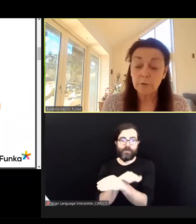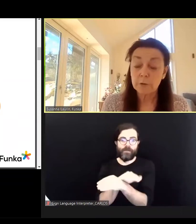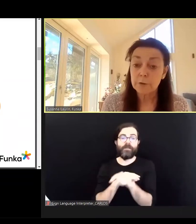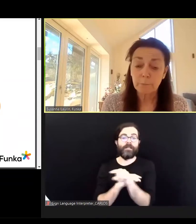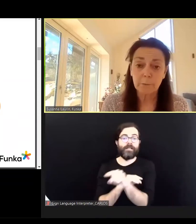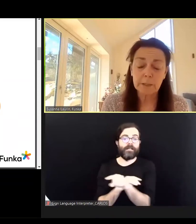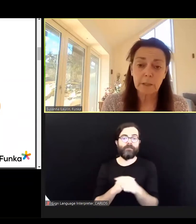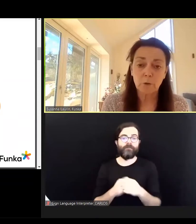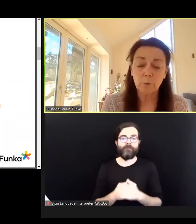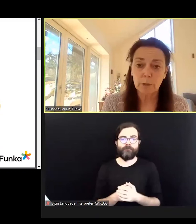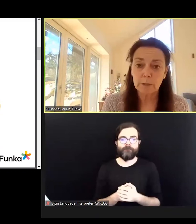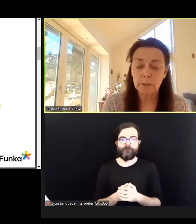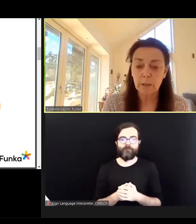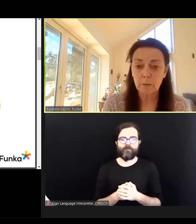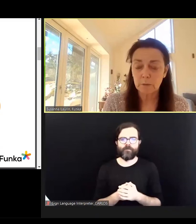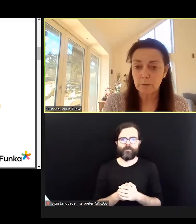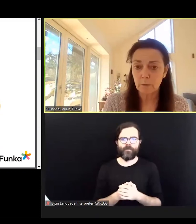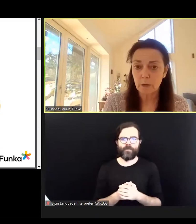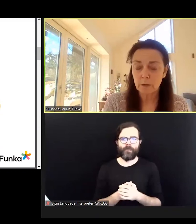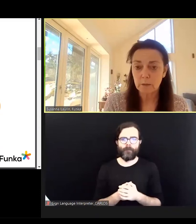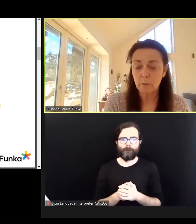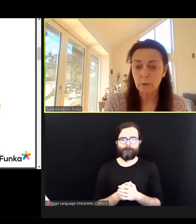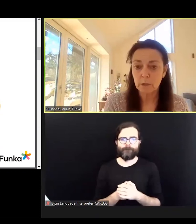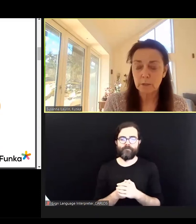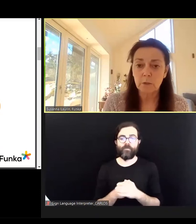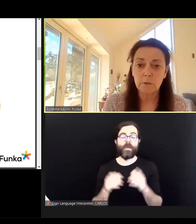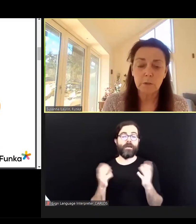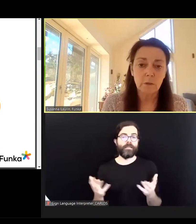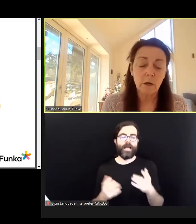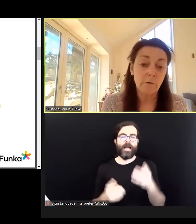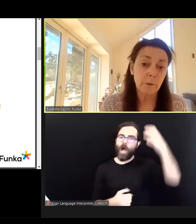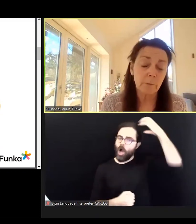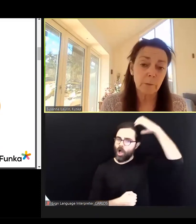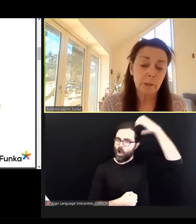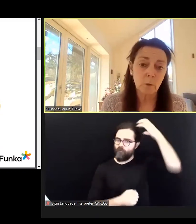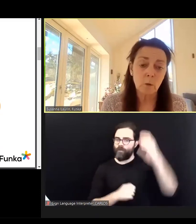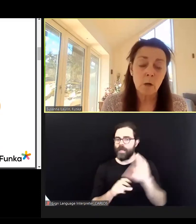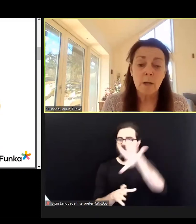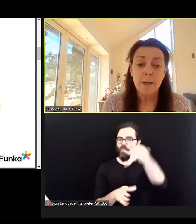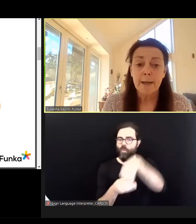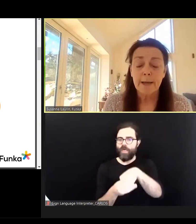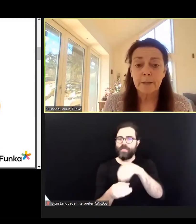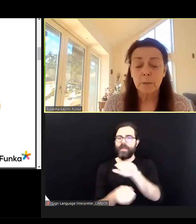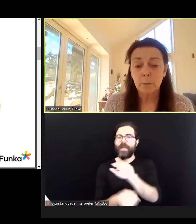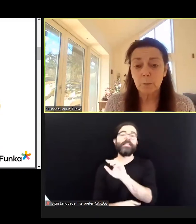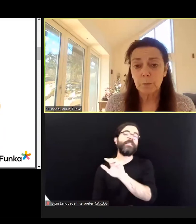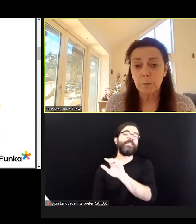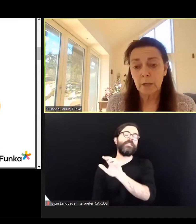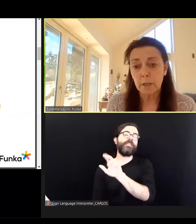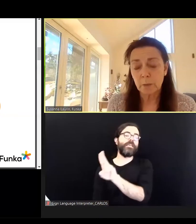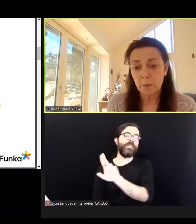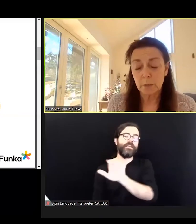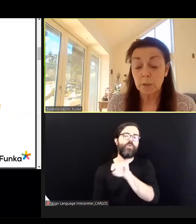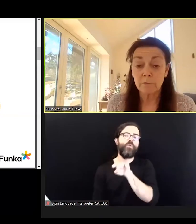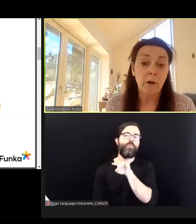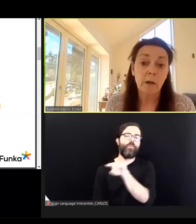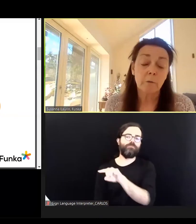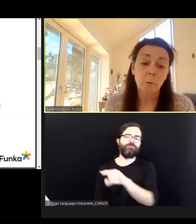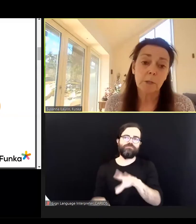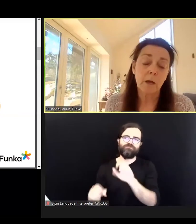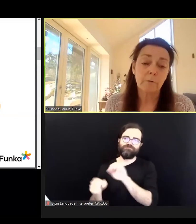really a good summary of all the initiatives. The strategy contains research